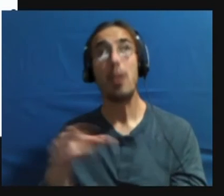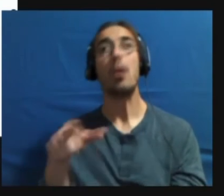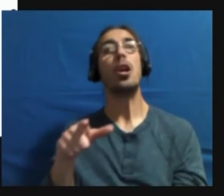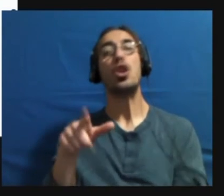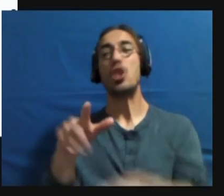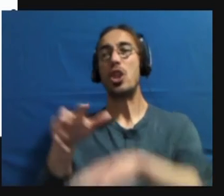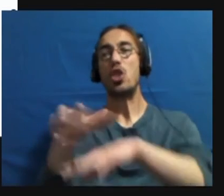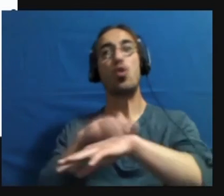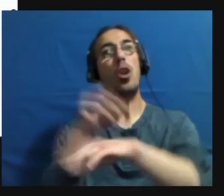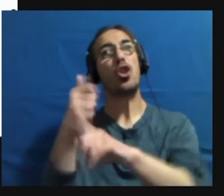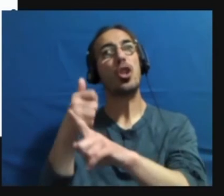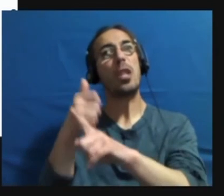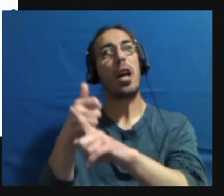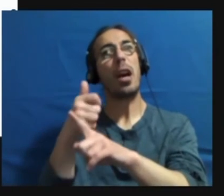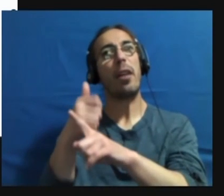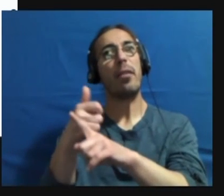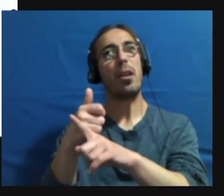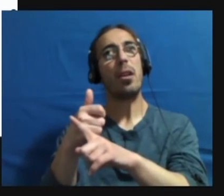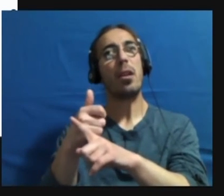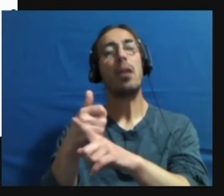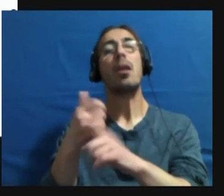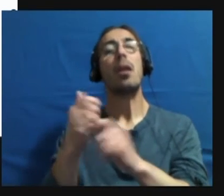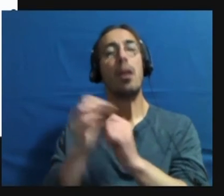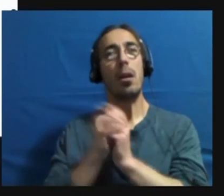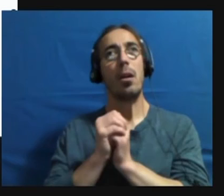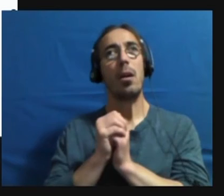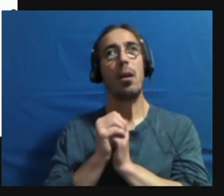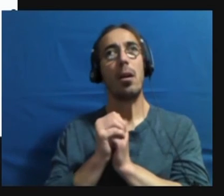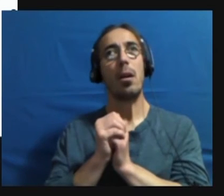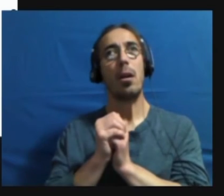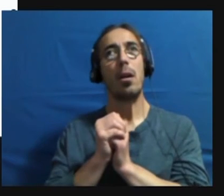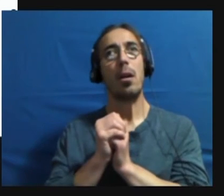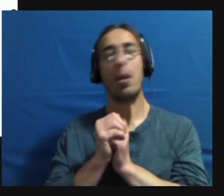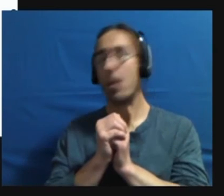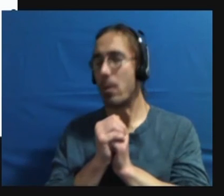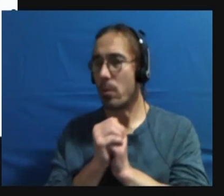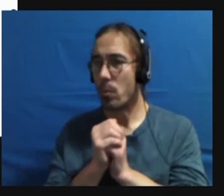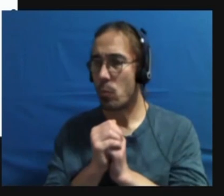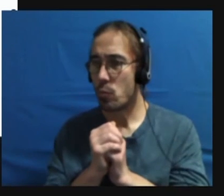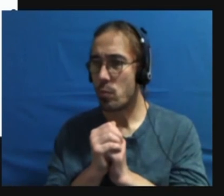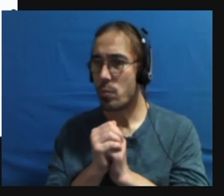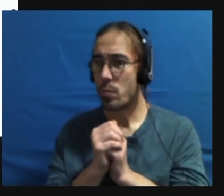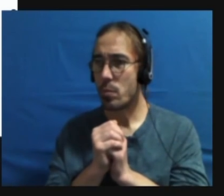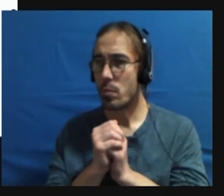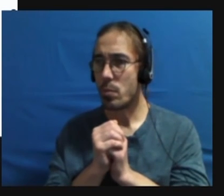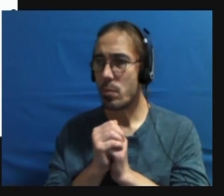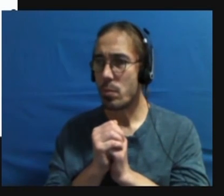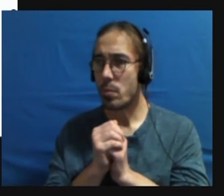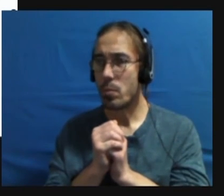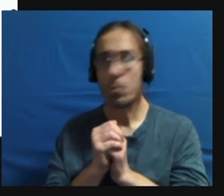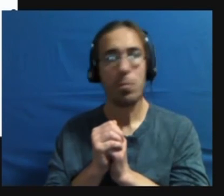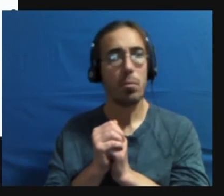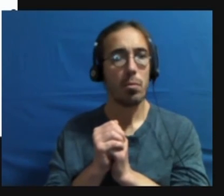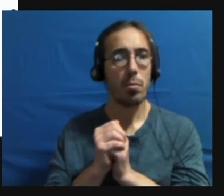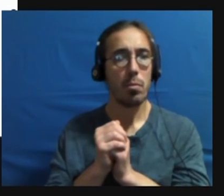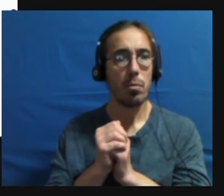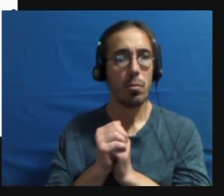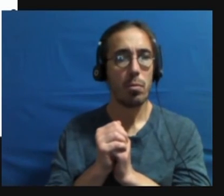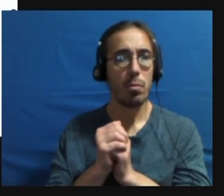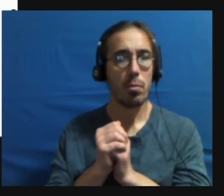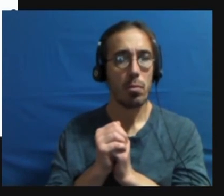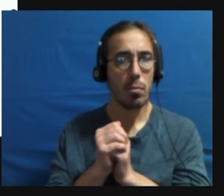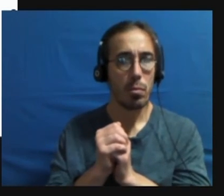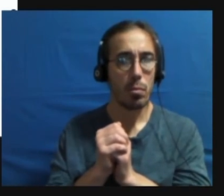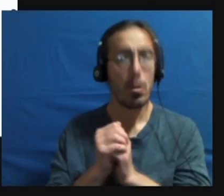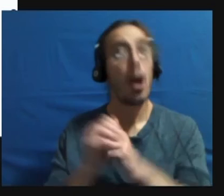and self-injurious stems in detail as well. I worked with a woman who scratched herself